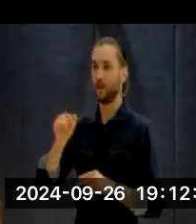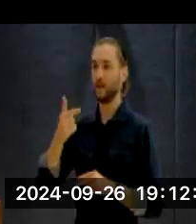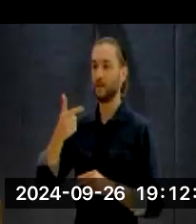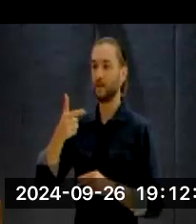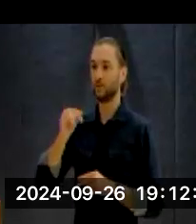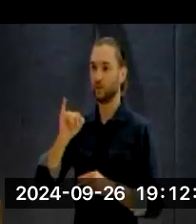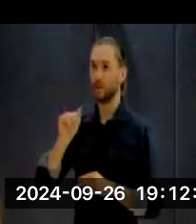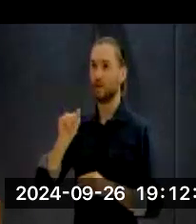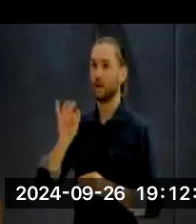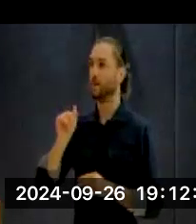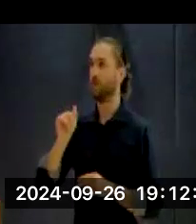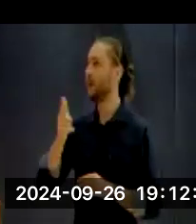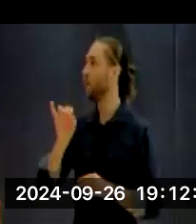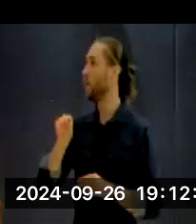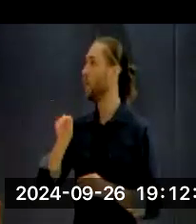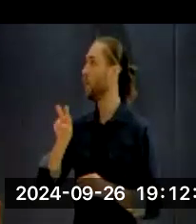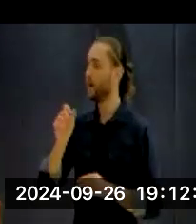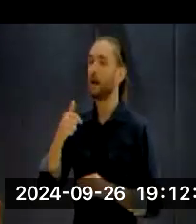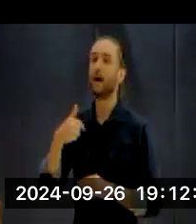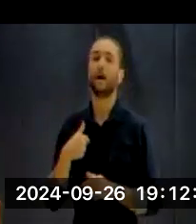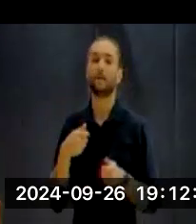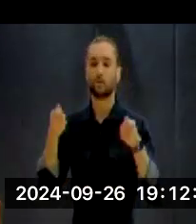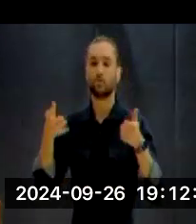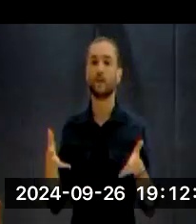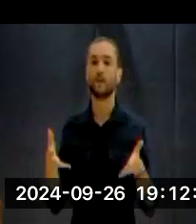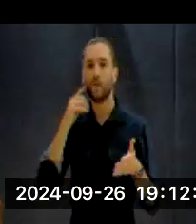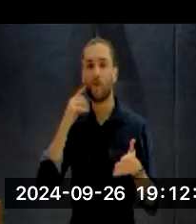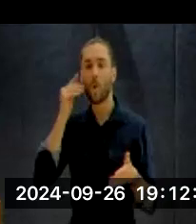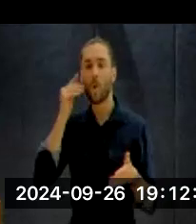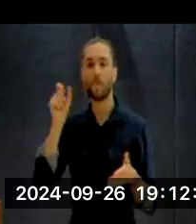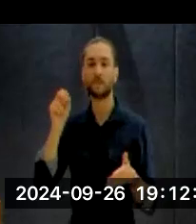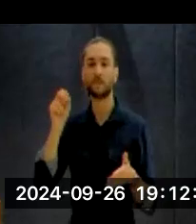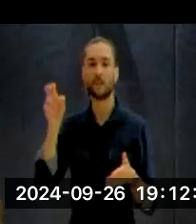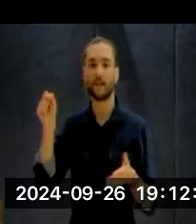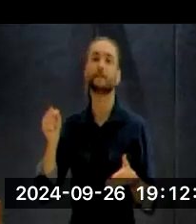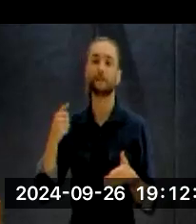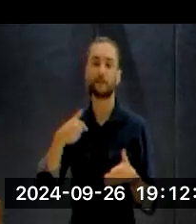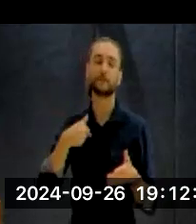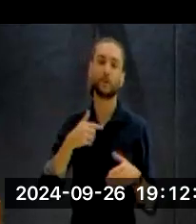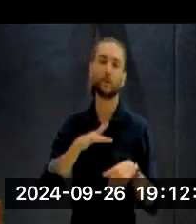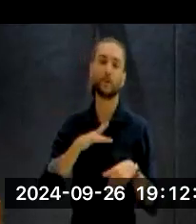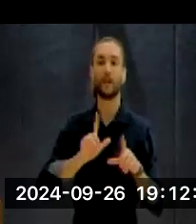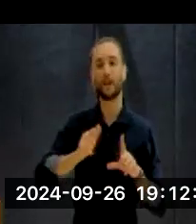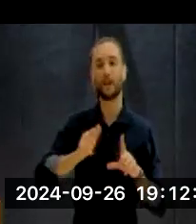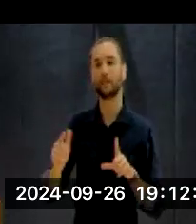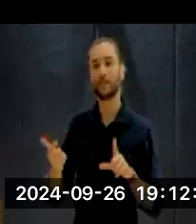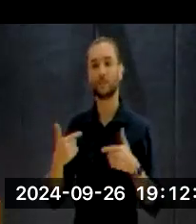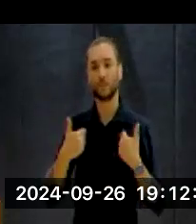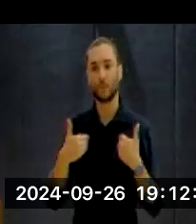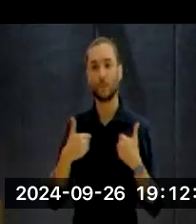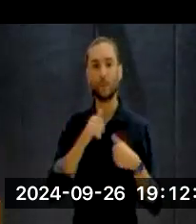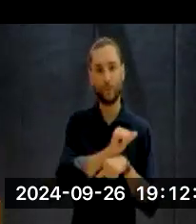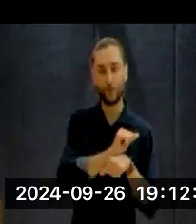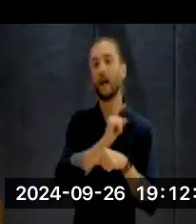I experienced homelessness early as an LGBT youth and also a person with